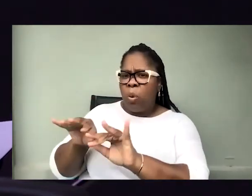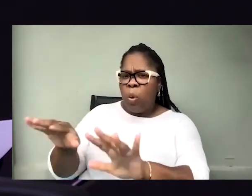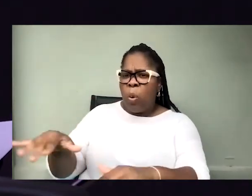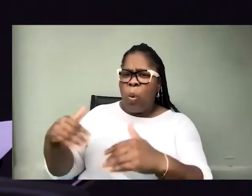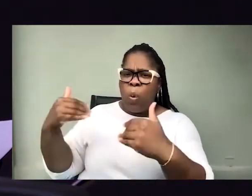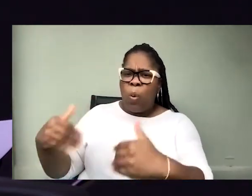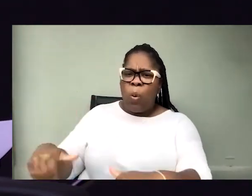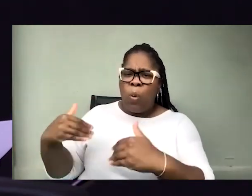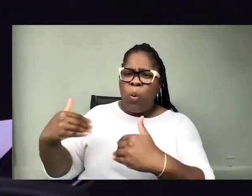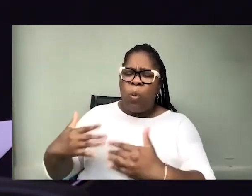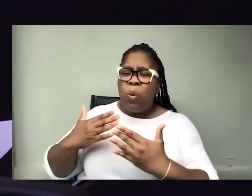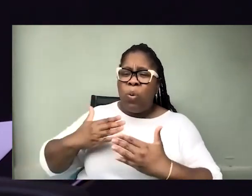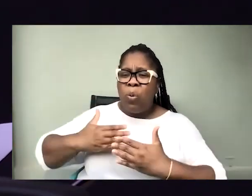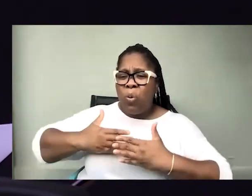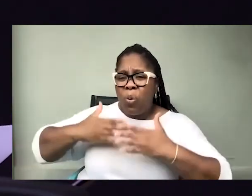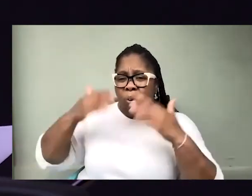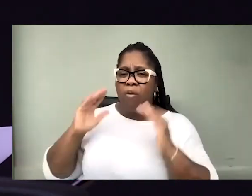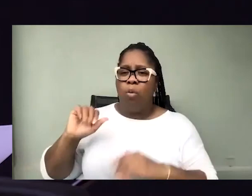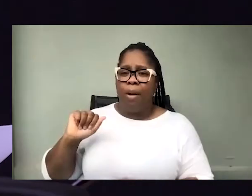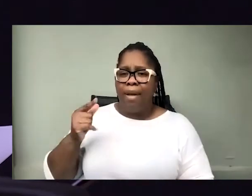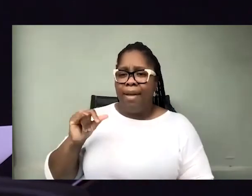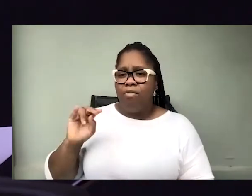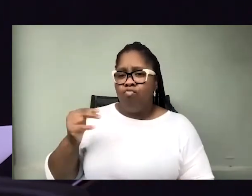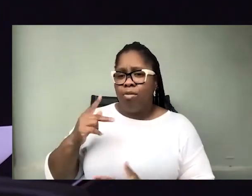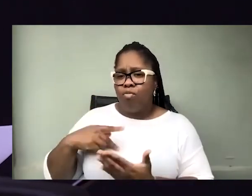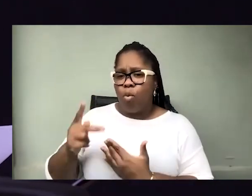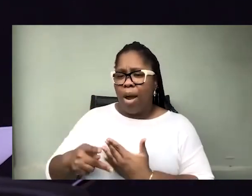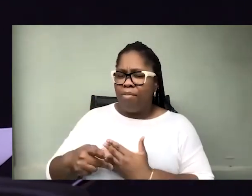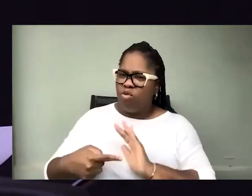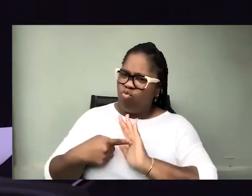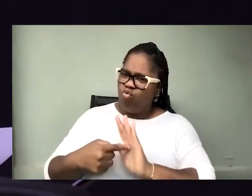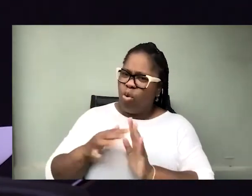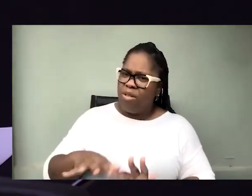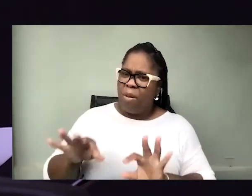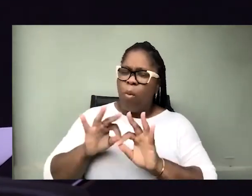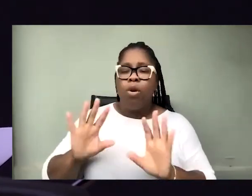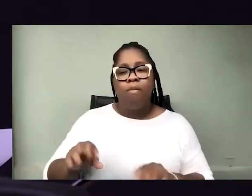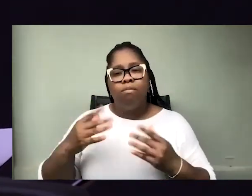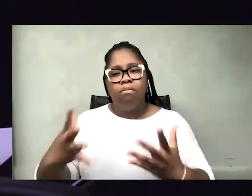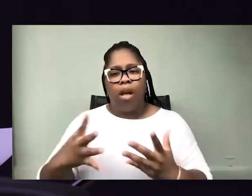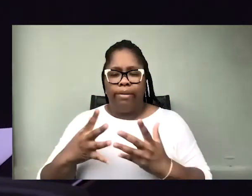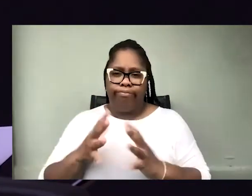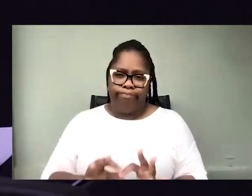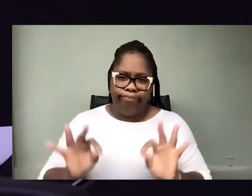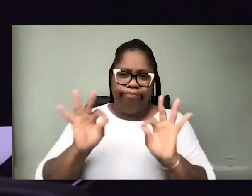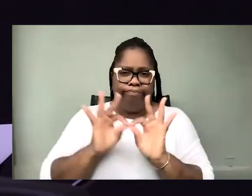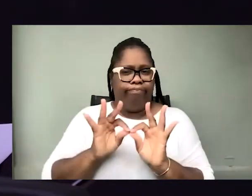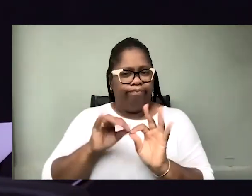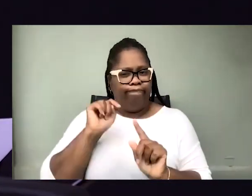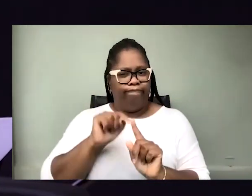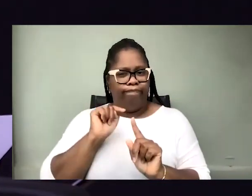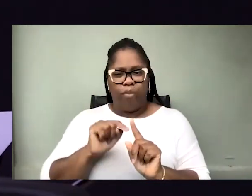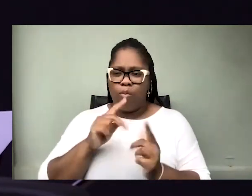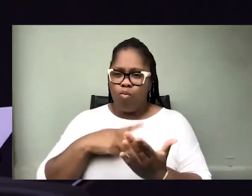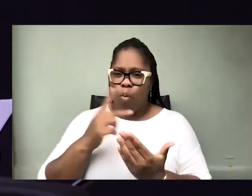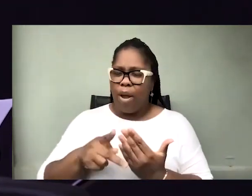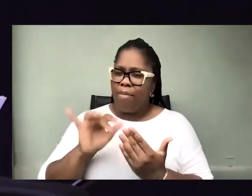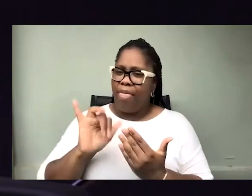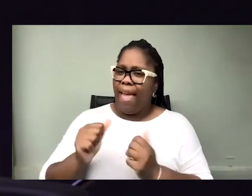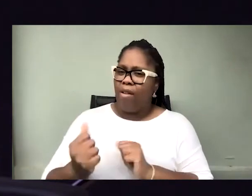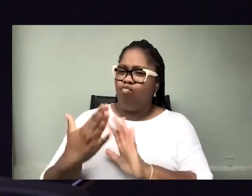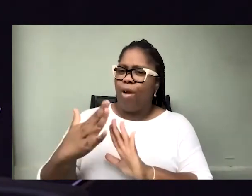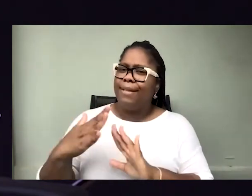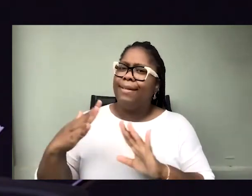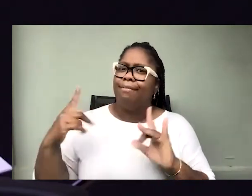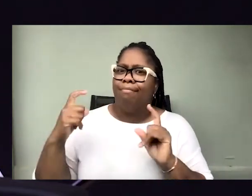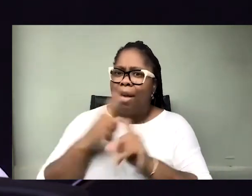aging programs, and it has highlighted the importance of providing meaningful programs that address complex needs in a